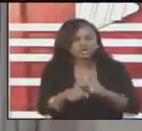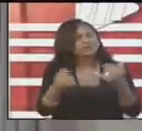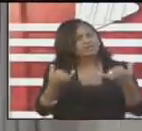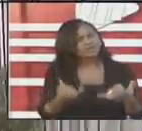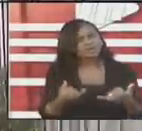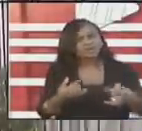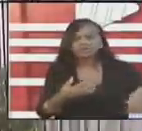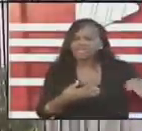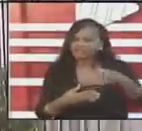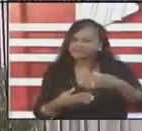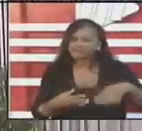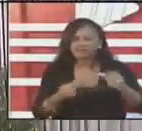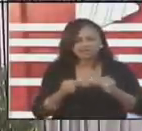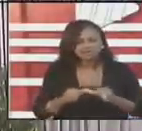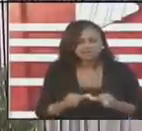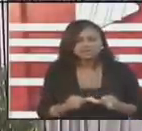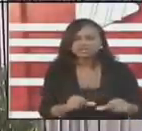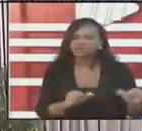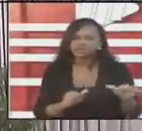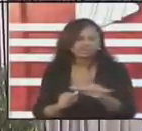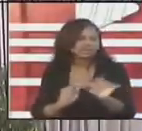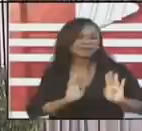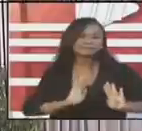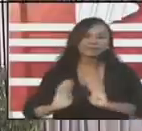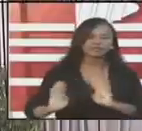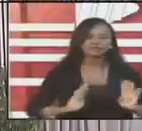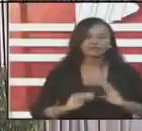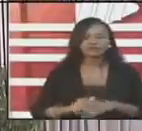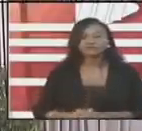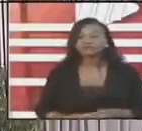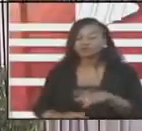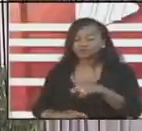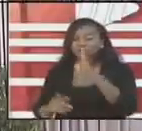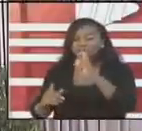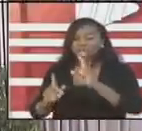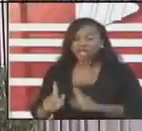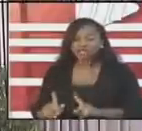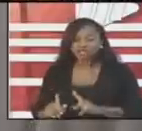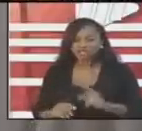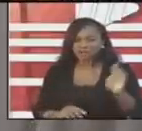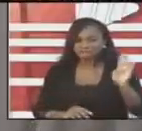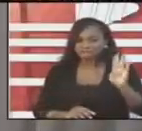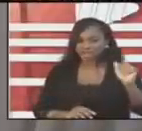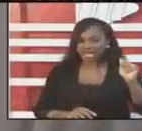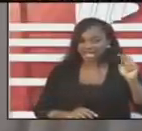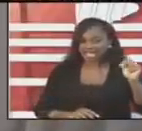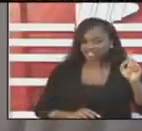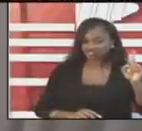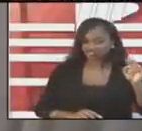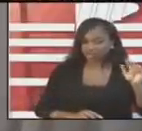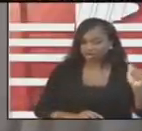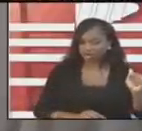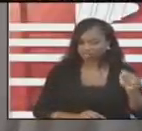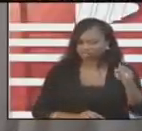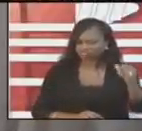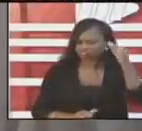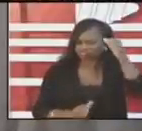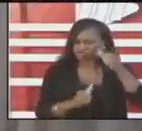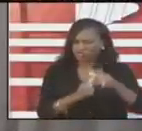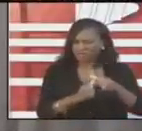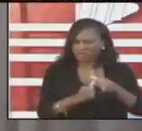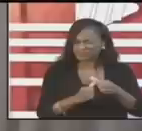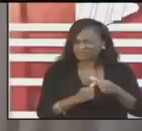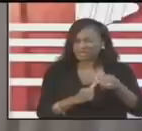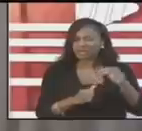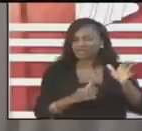Yeah. CMO? All right, so in terms of the Balandra facility, as you would recall, we had a meeting with the cruise industry